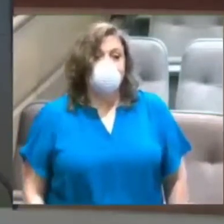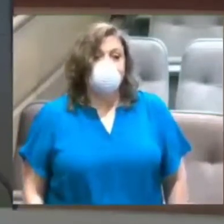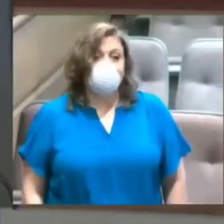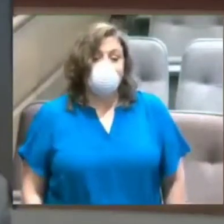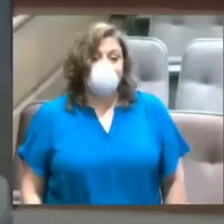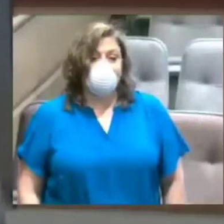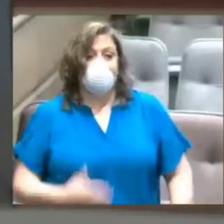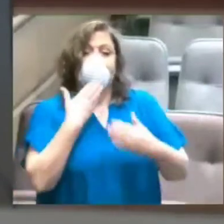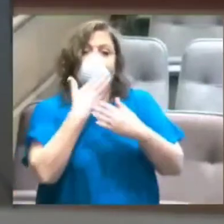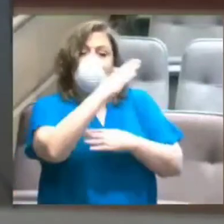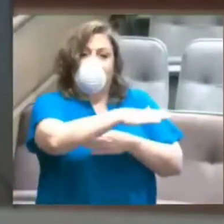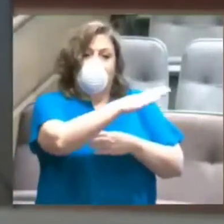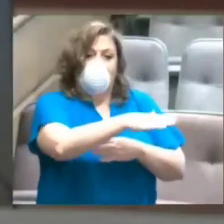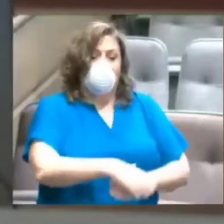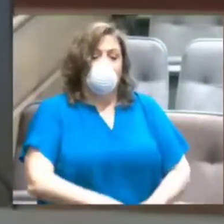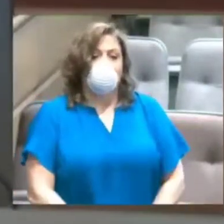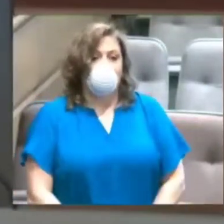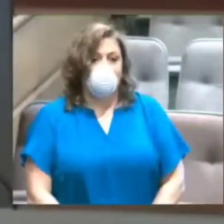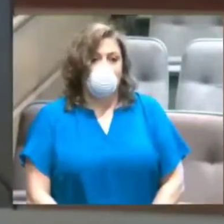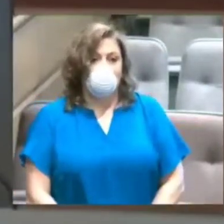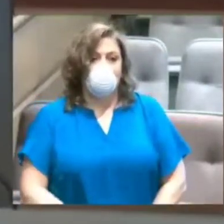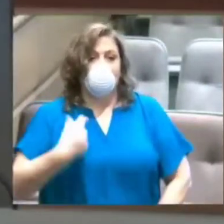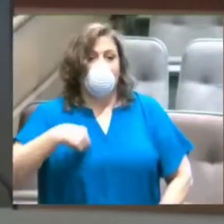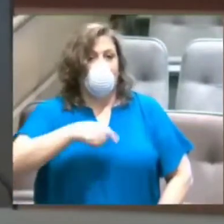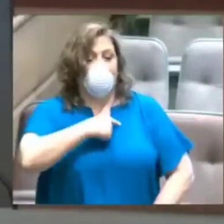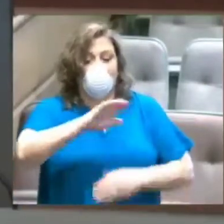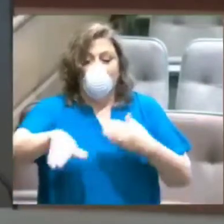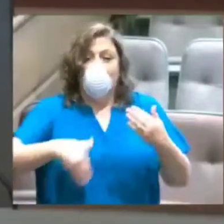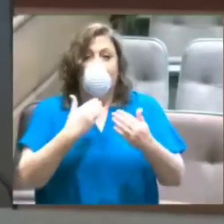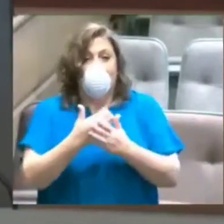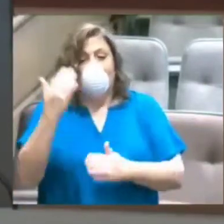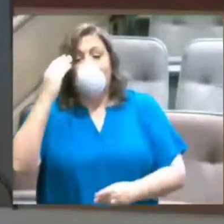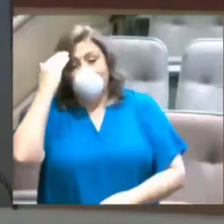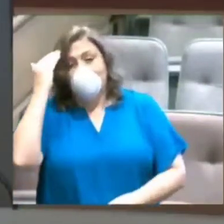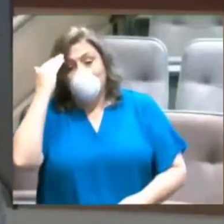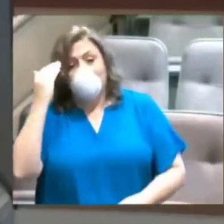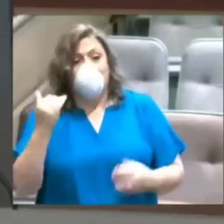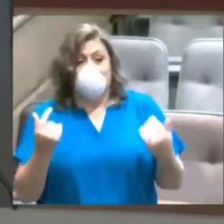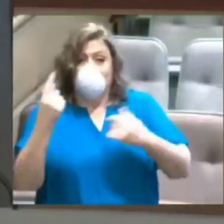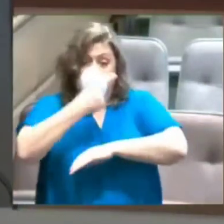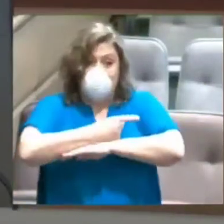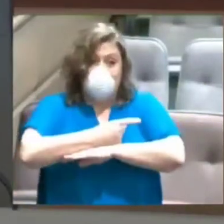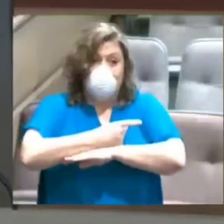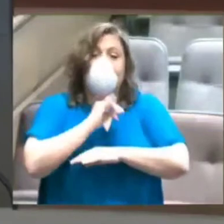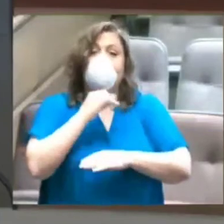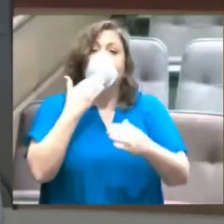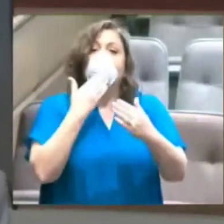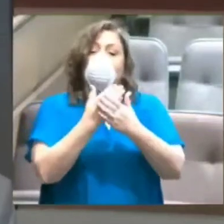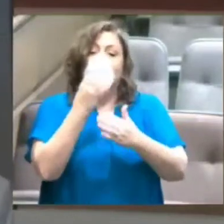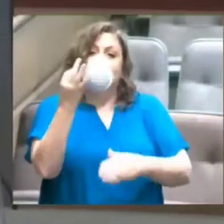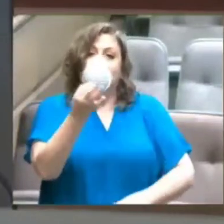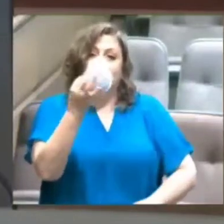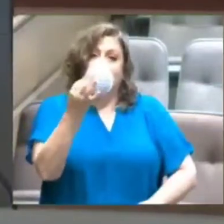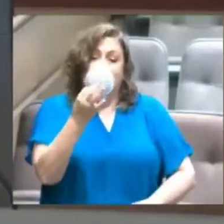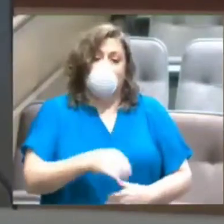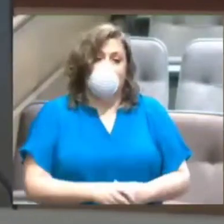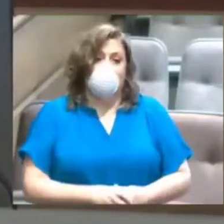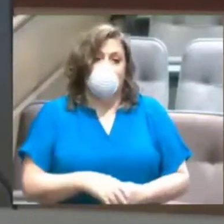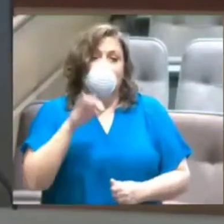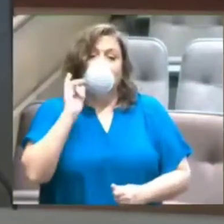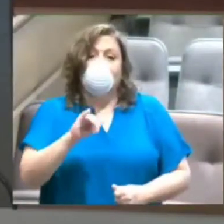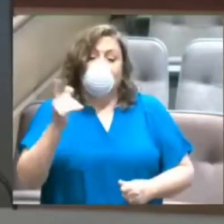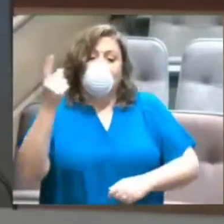Good afternoon. We're all cognizant of the fact that today is Good Friday, a day of mourning